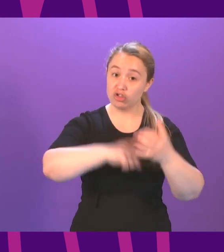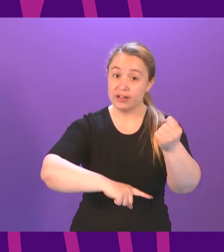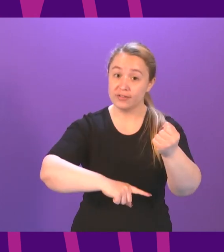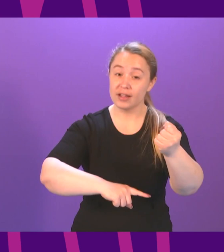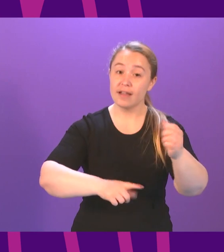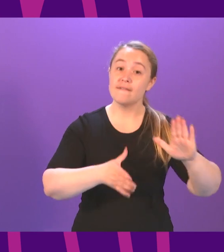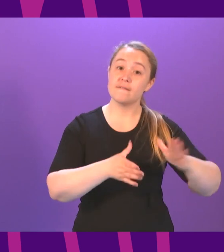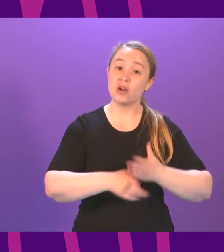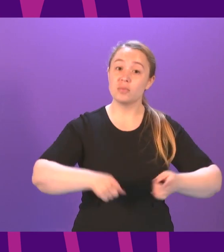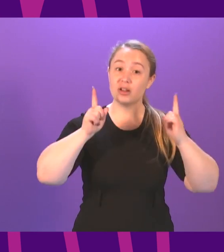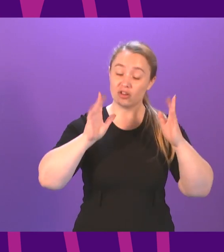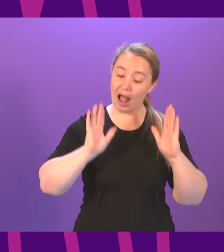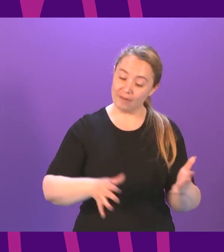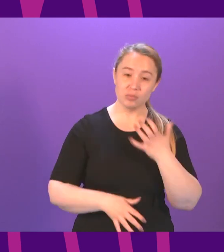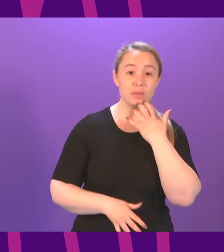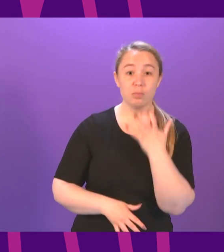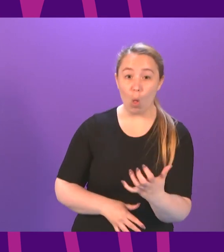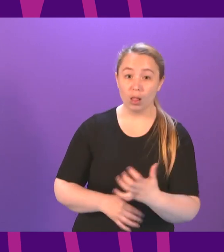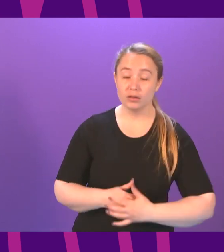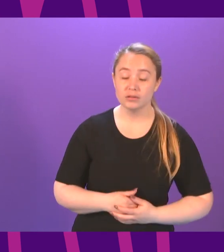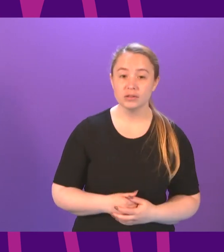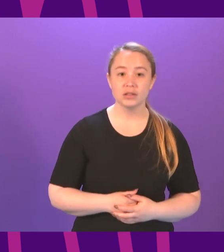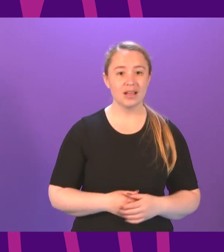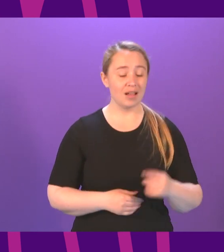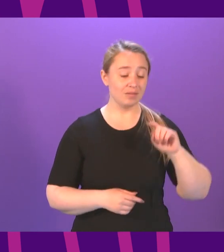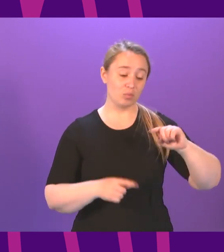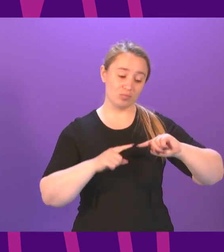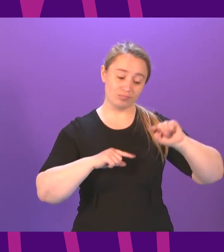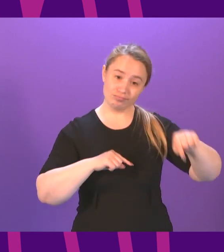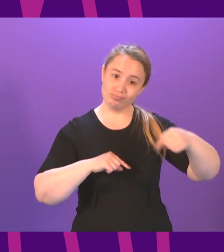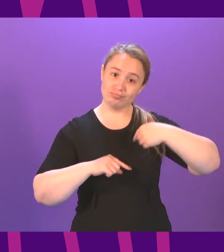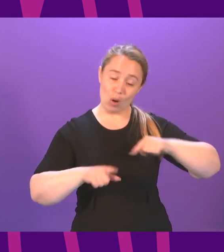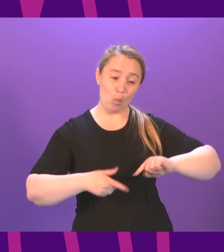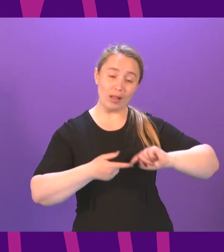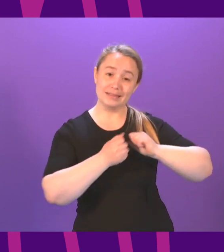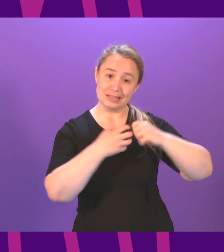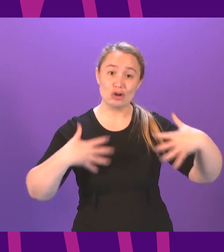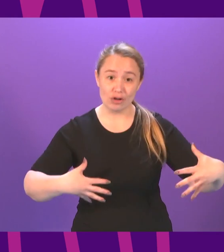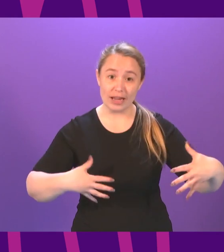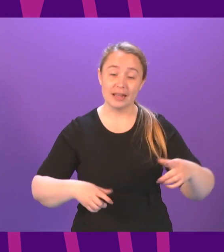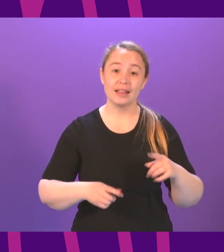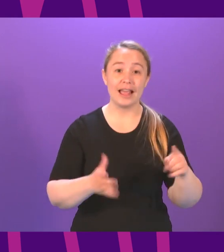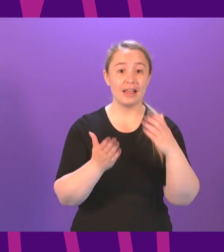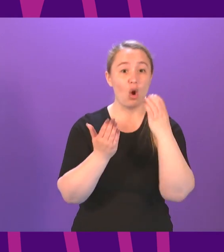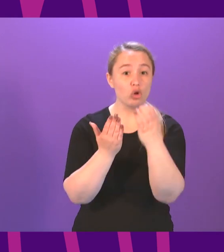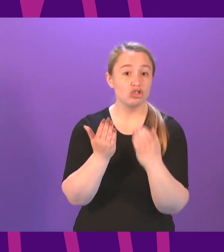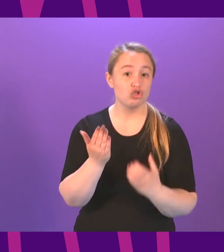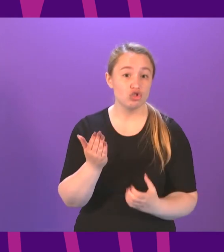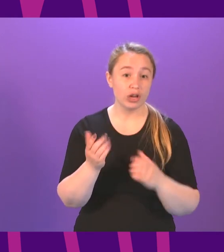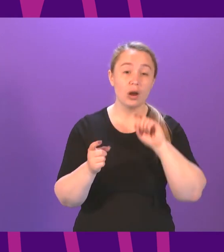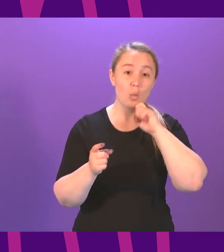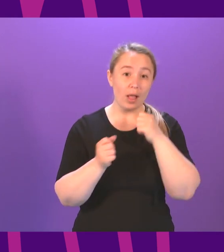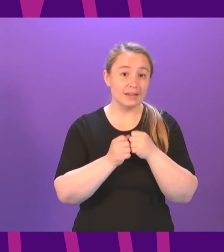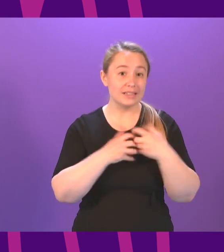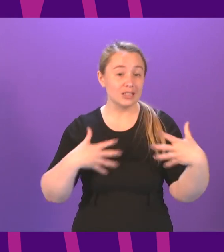will be issues that the First Minister and I will undoubtedly disagree on, the Constitution being one. But there will also be areas we believe the First Minister